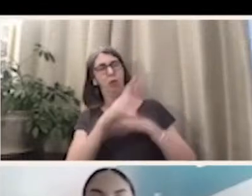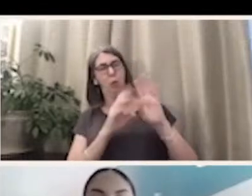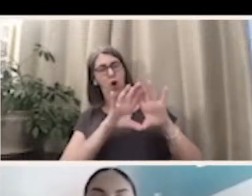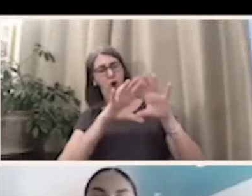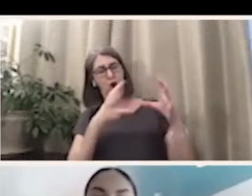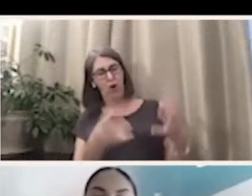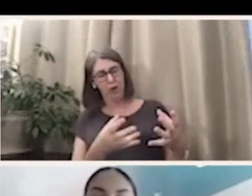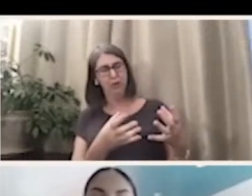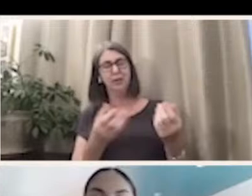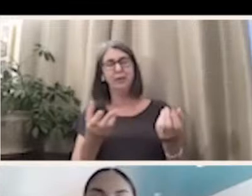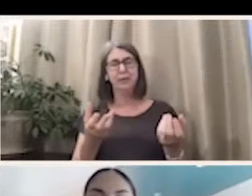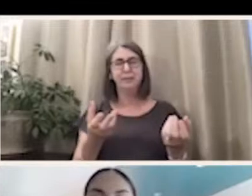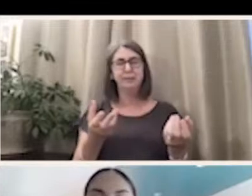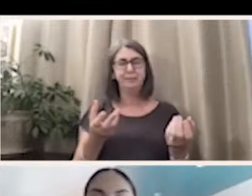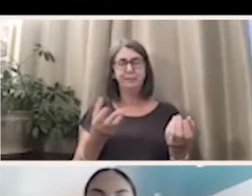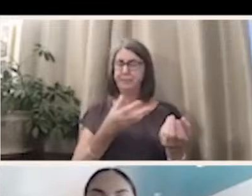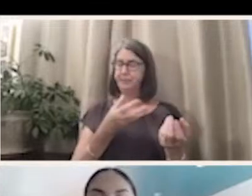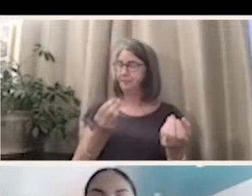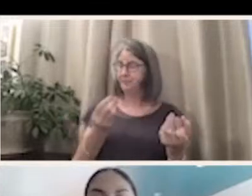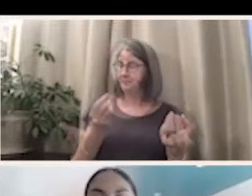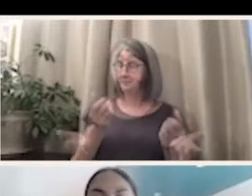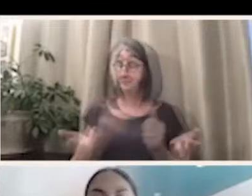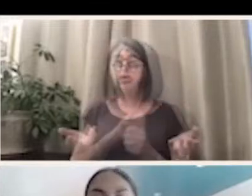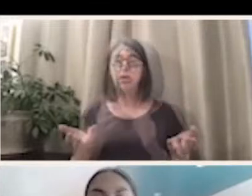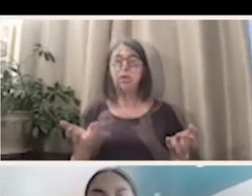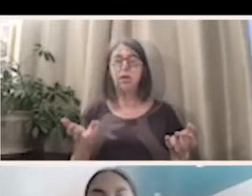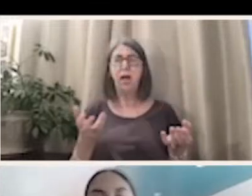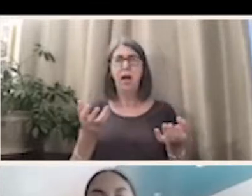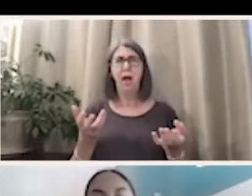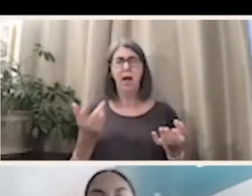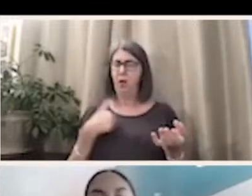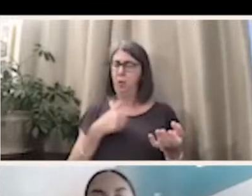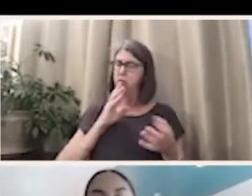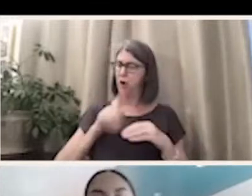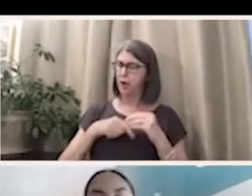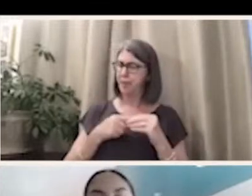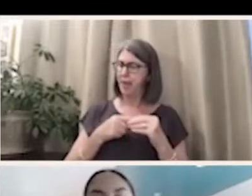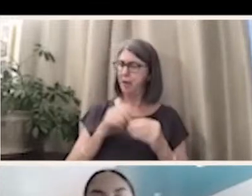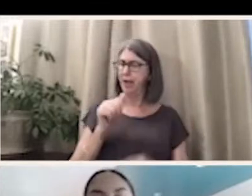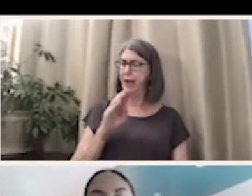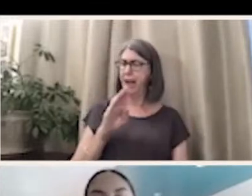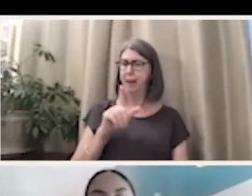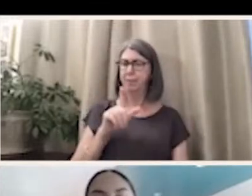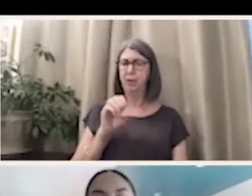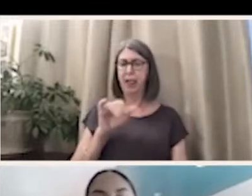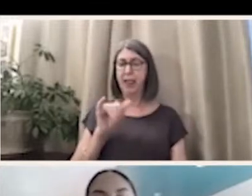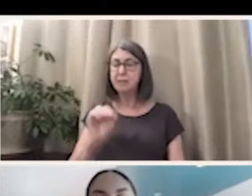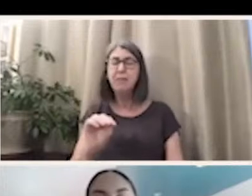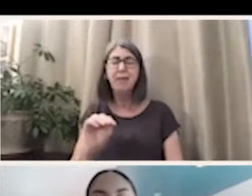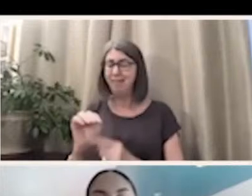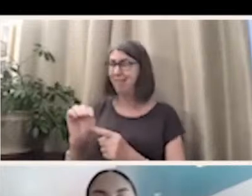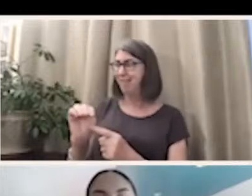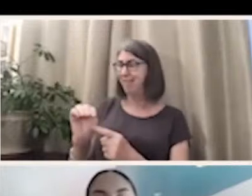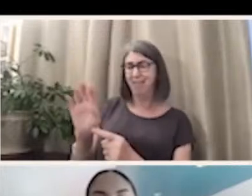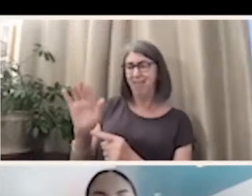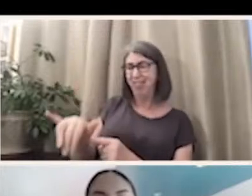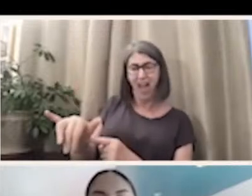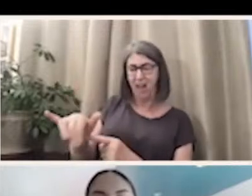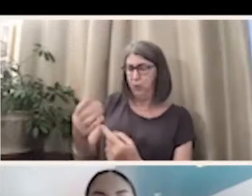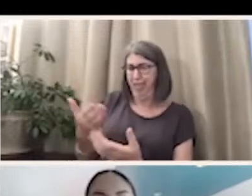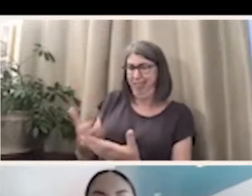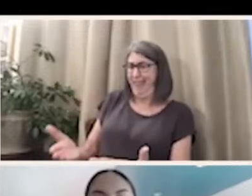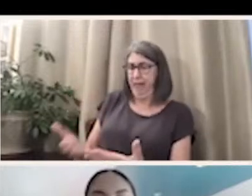everything up to policies and government. We talked about ableism. I didn't even know ableism was a